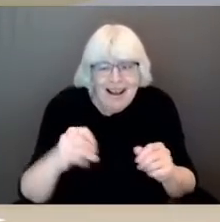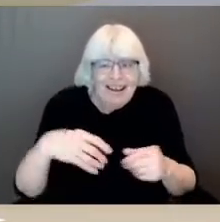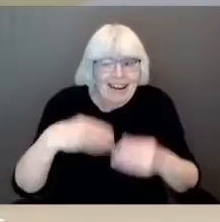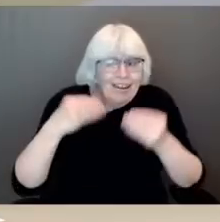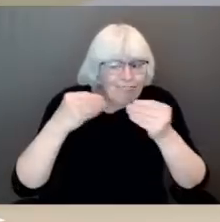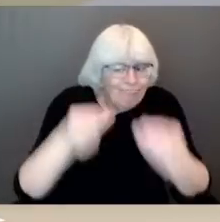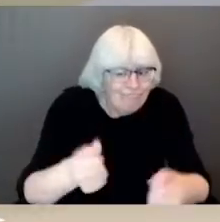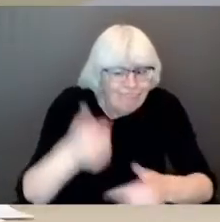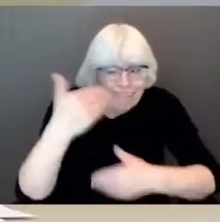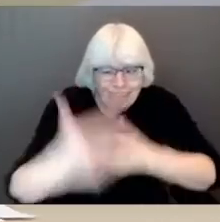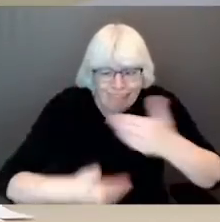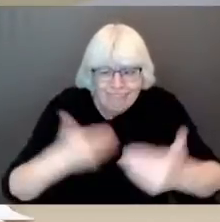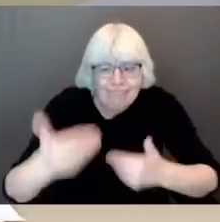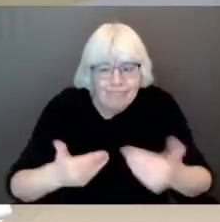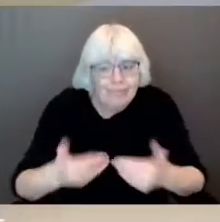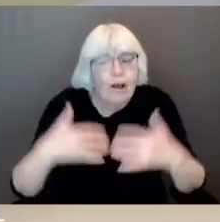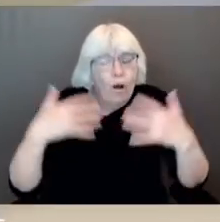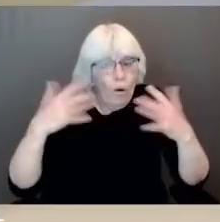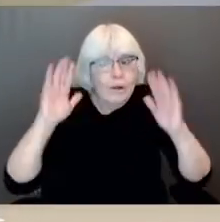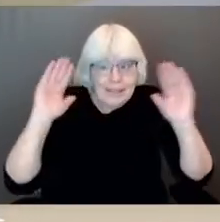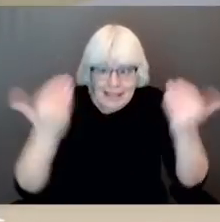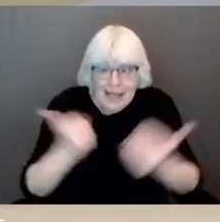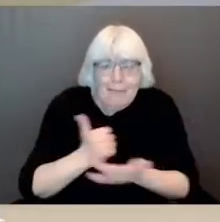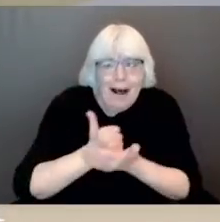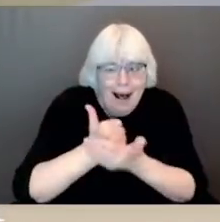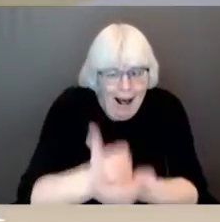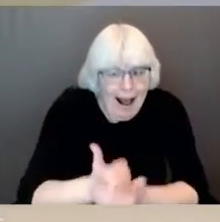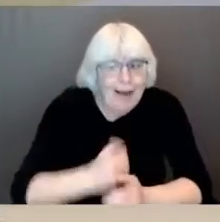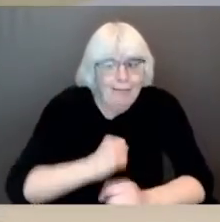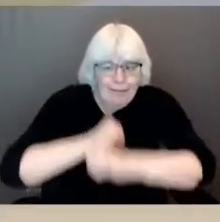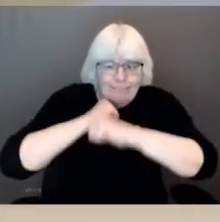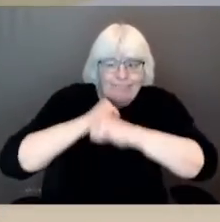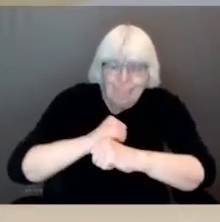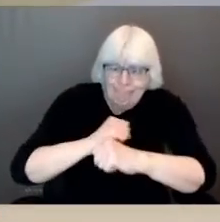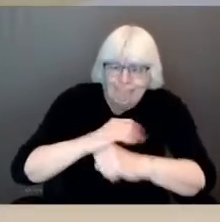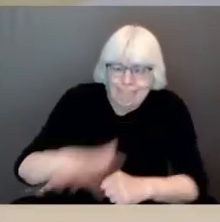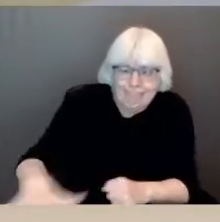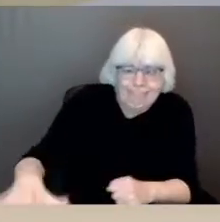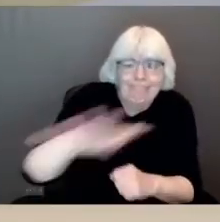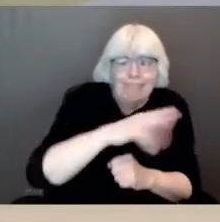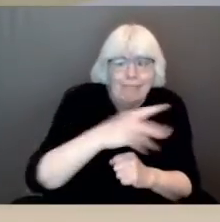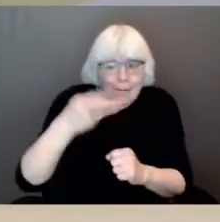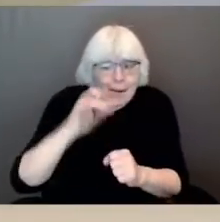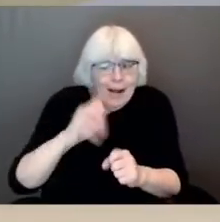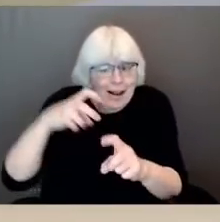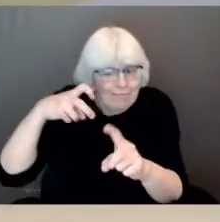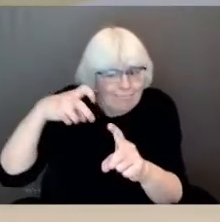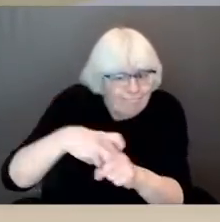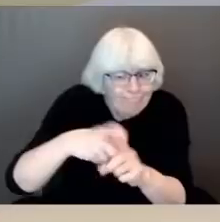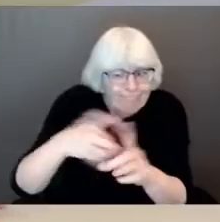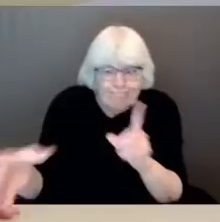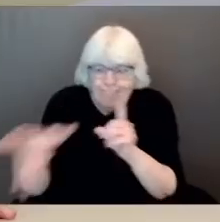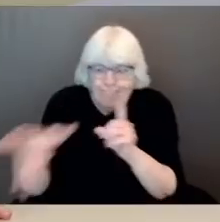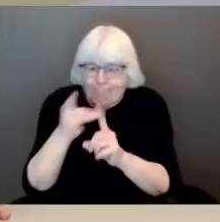all islanders, helping us pick up cases early and reducing transmission of COVID in our province.